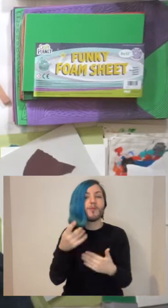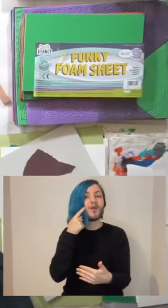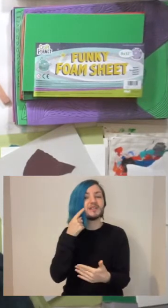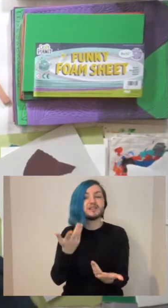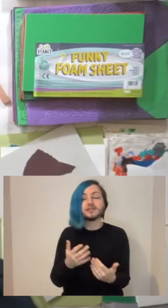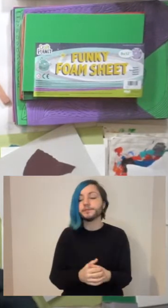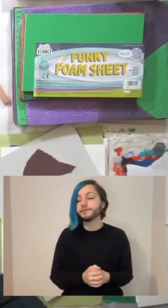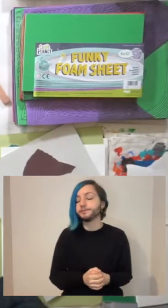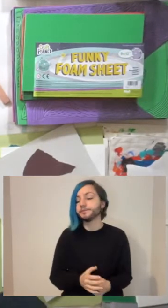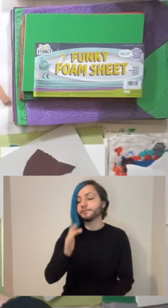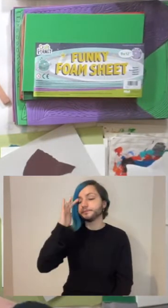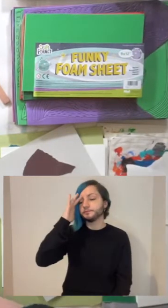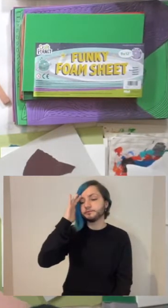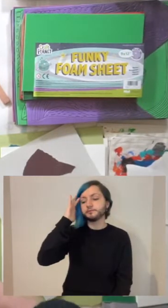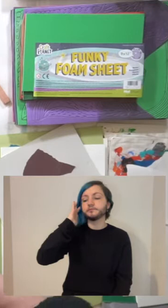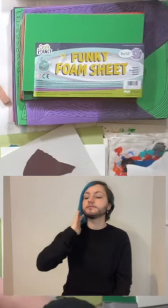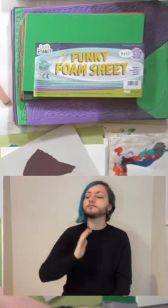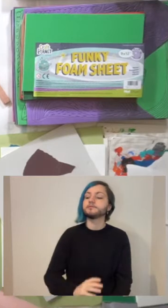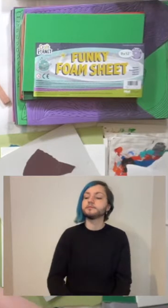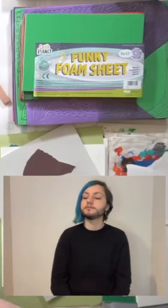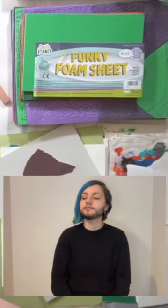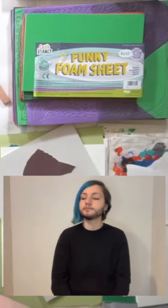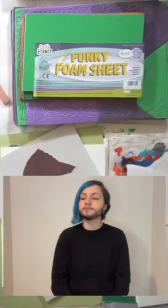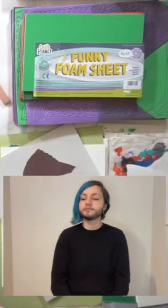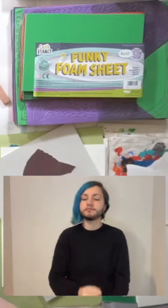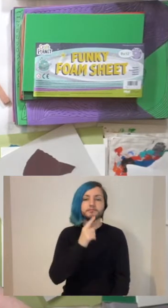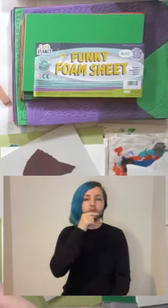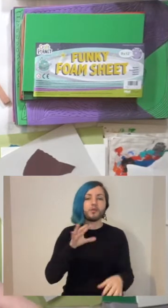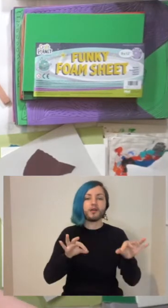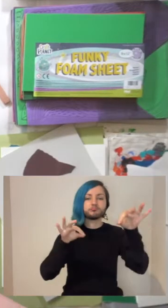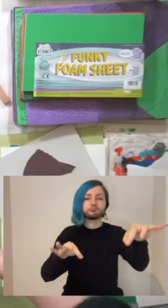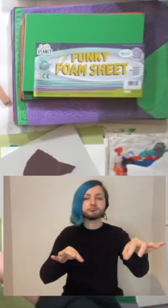in the corner because it helps with holding